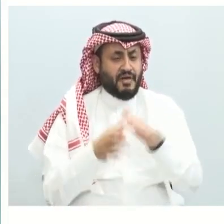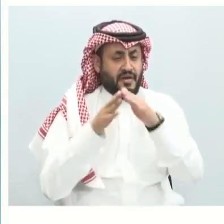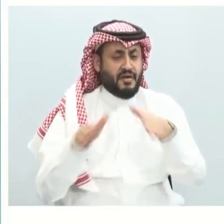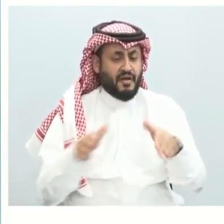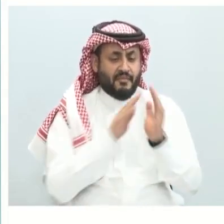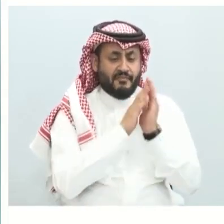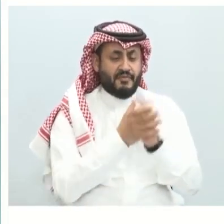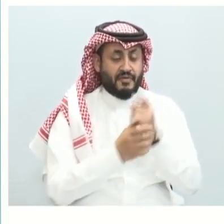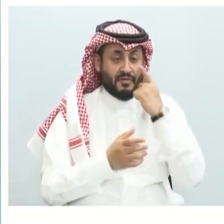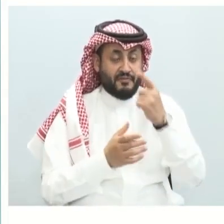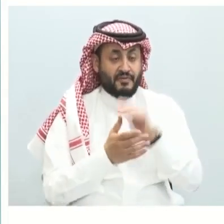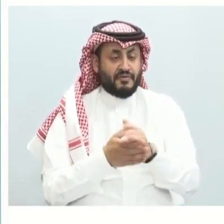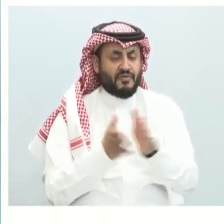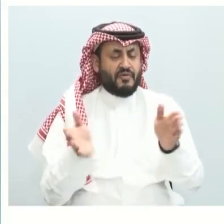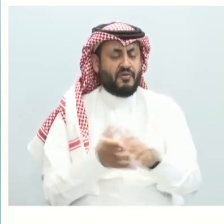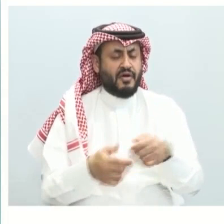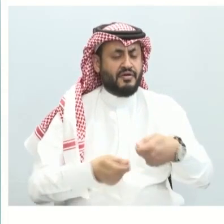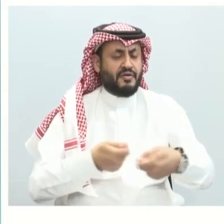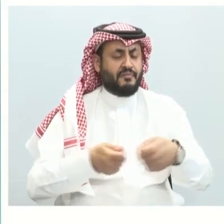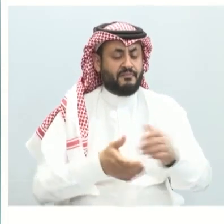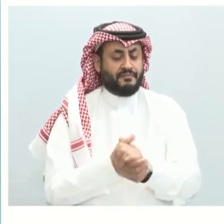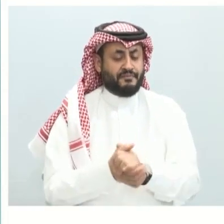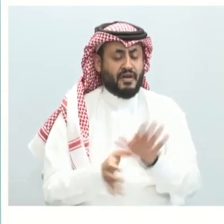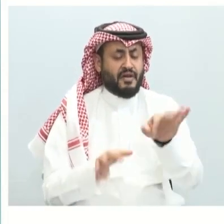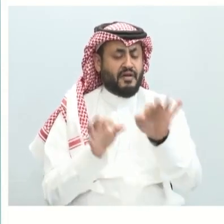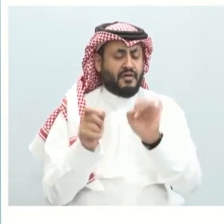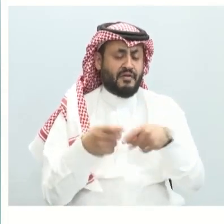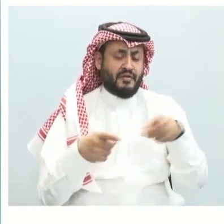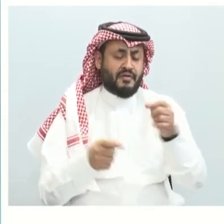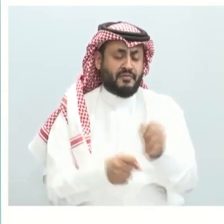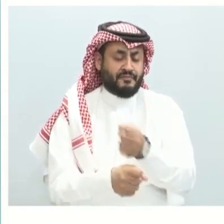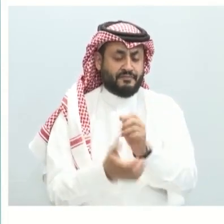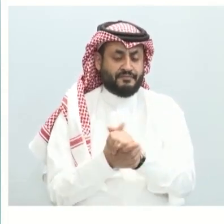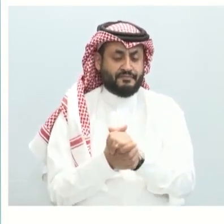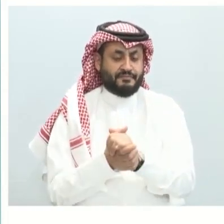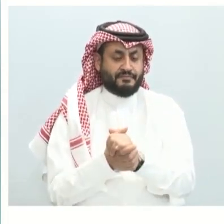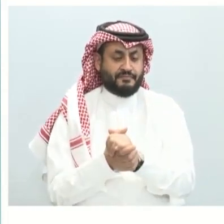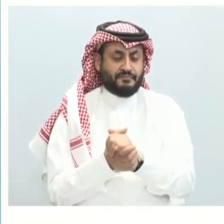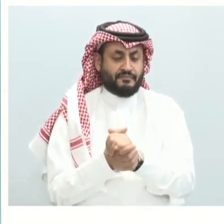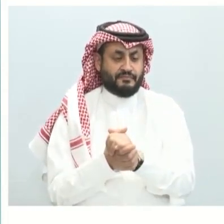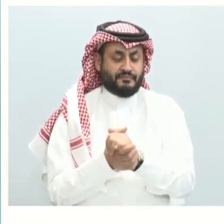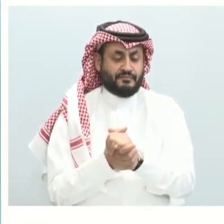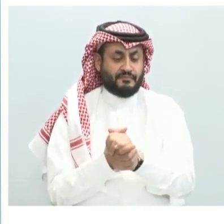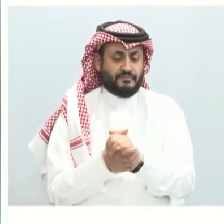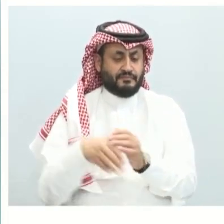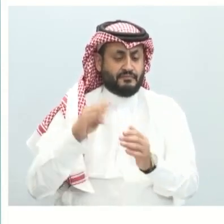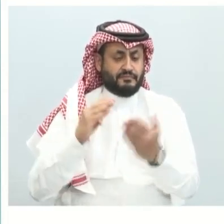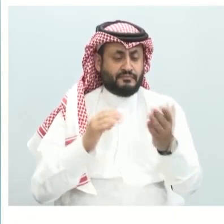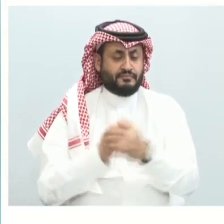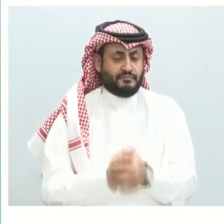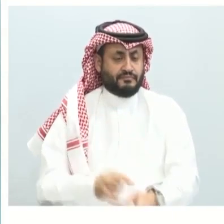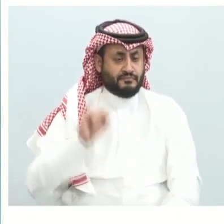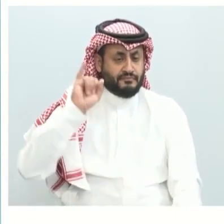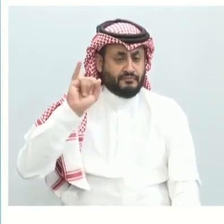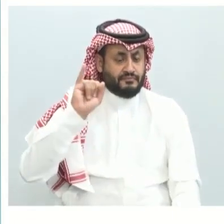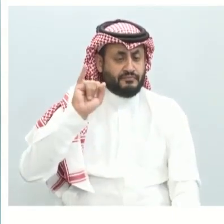camp, watch, swim, shop. So here he or she can start the answer by saying, I am going